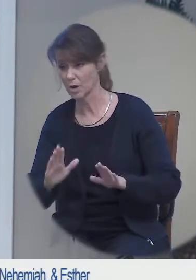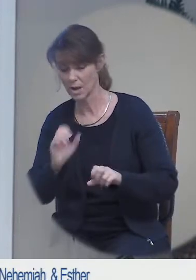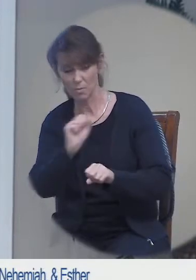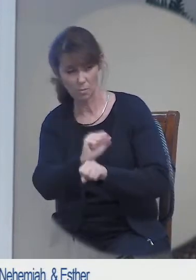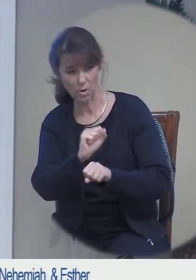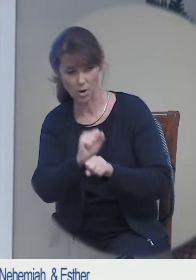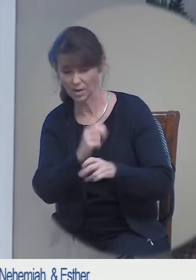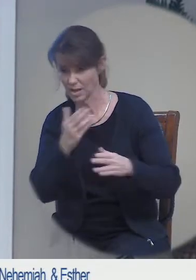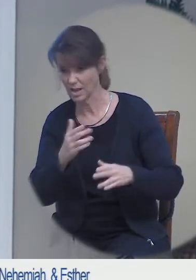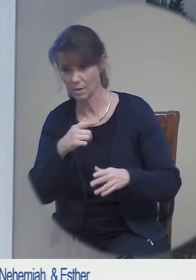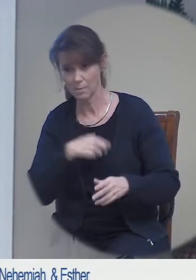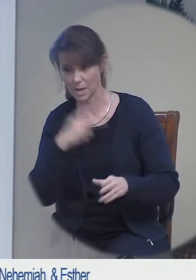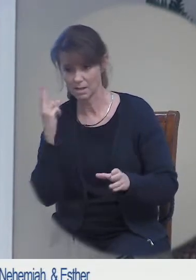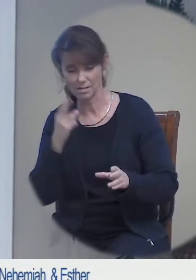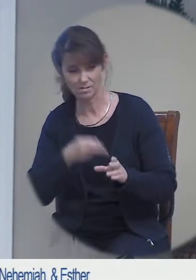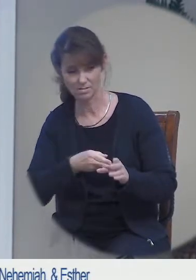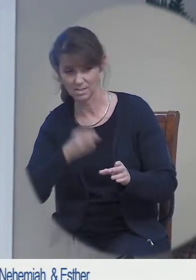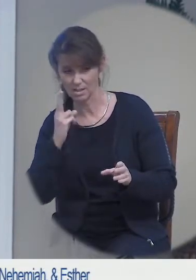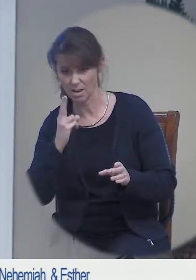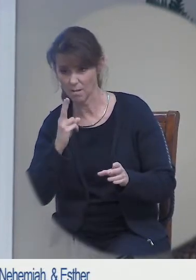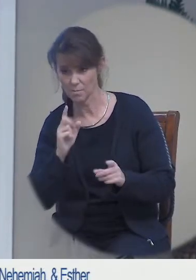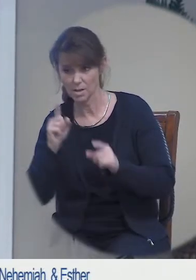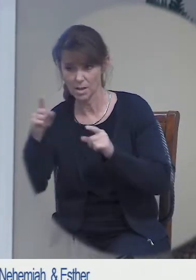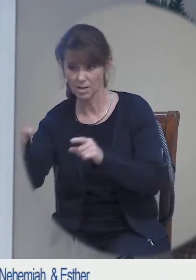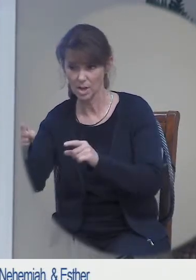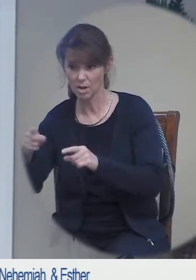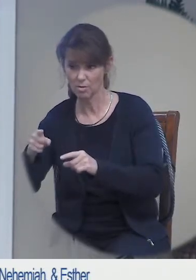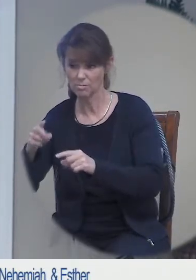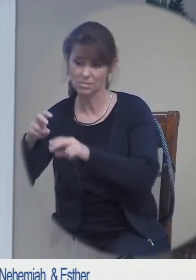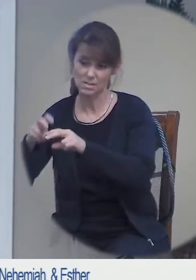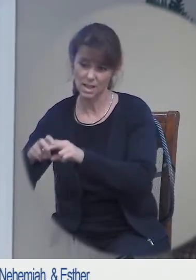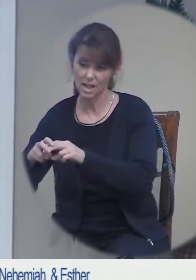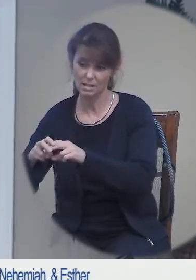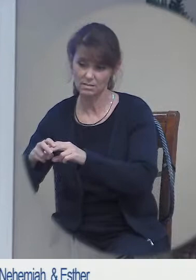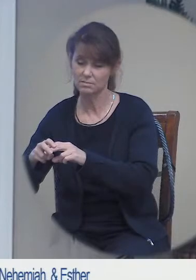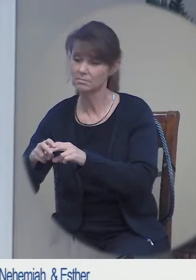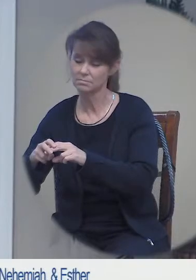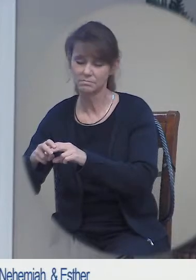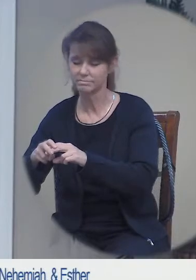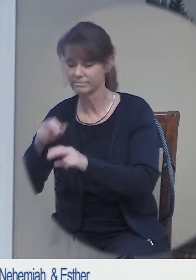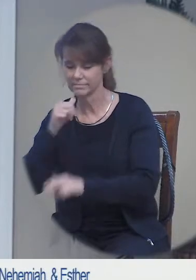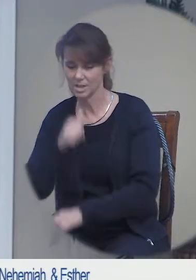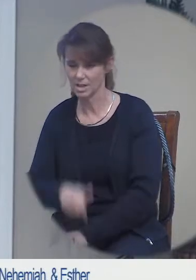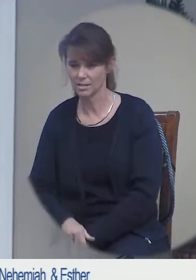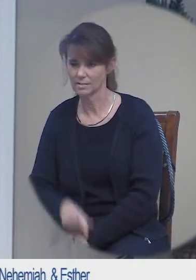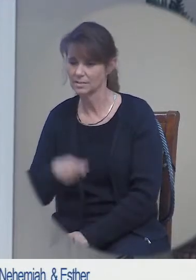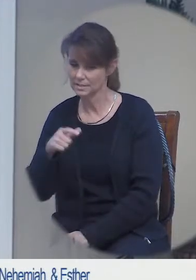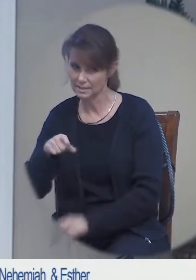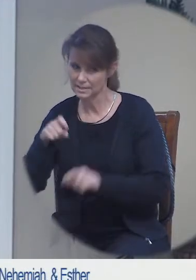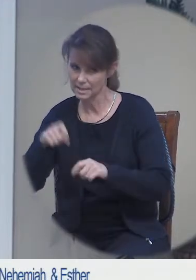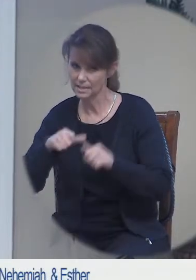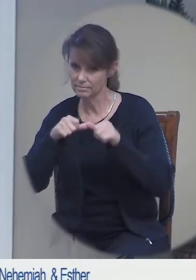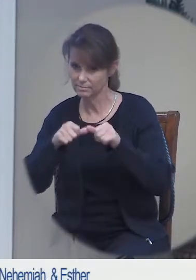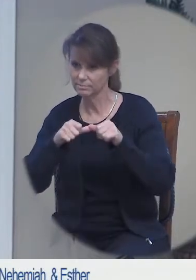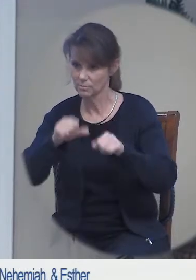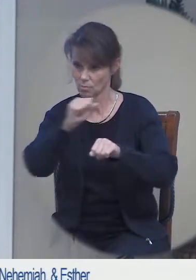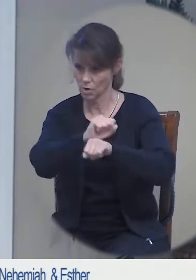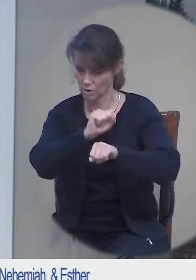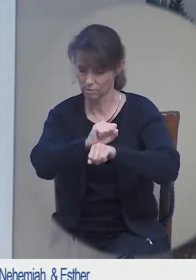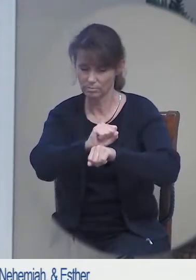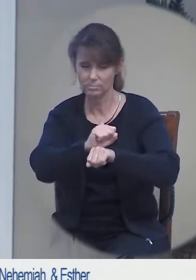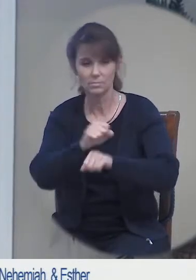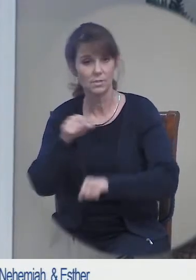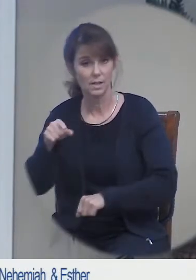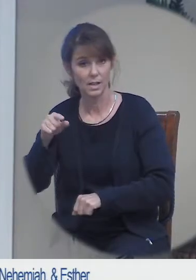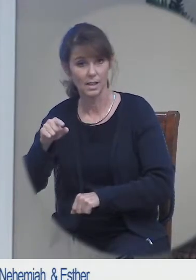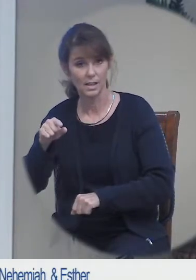I leave it and come down to you?" So he rebuffs it. But what I find interesting is, do they give